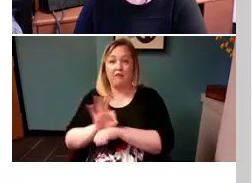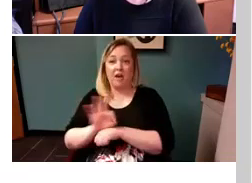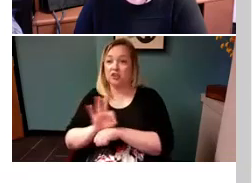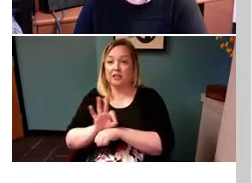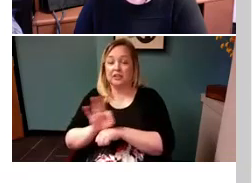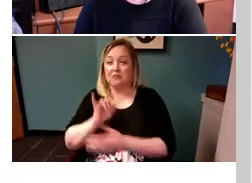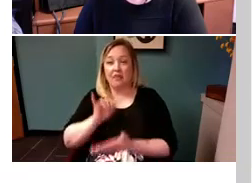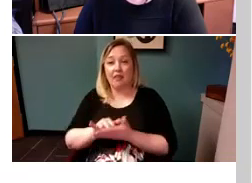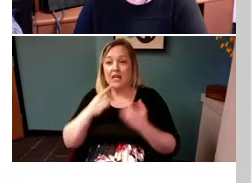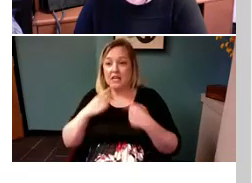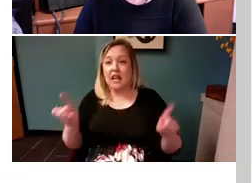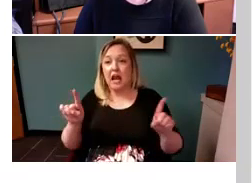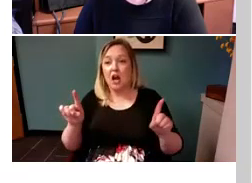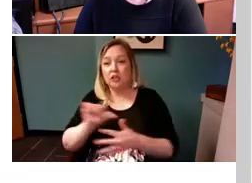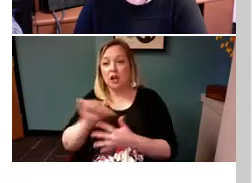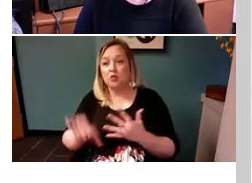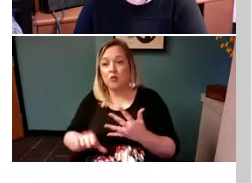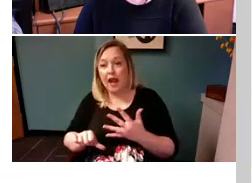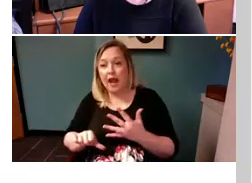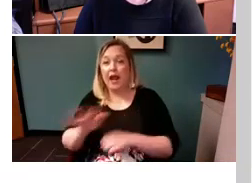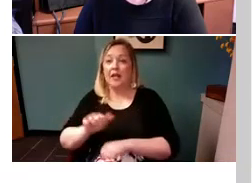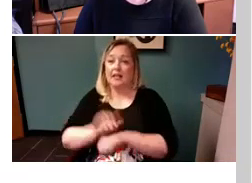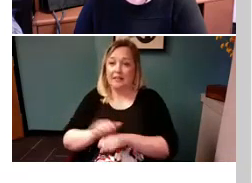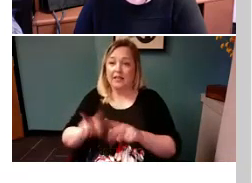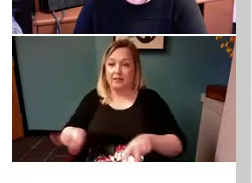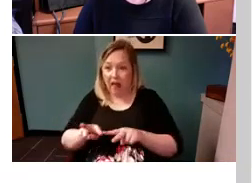an array, assigns those values to this array and returns back.